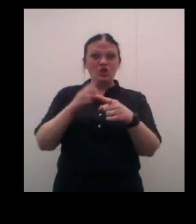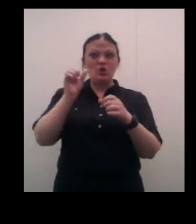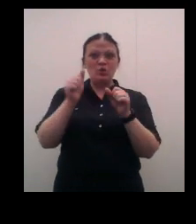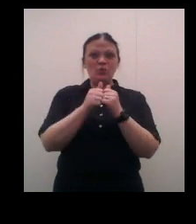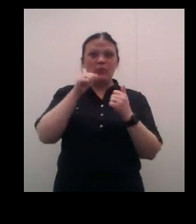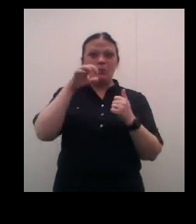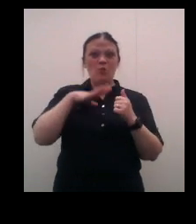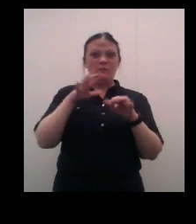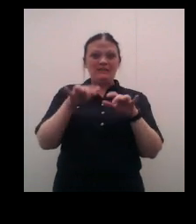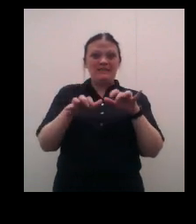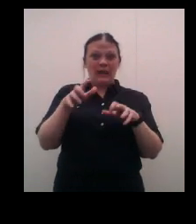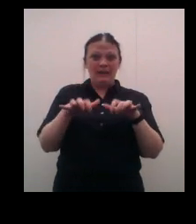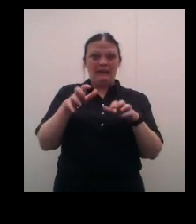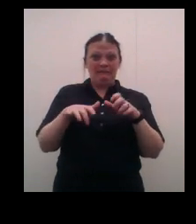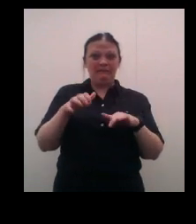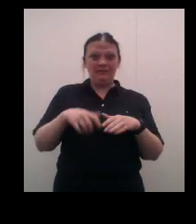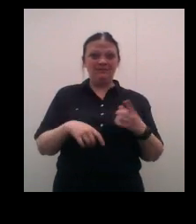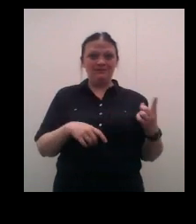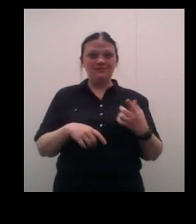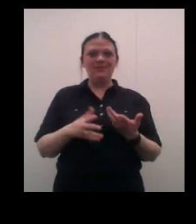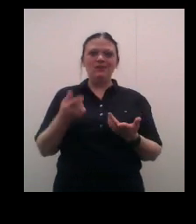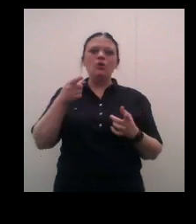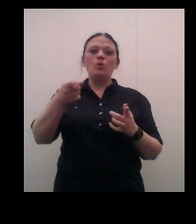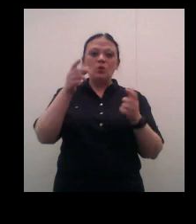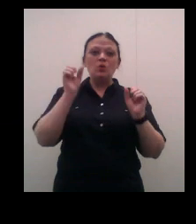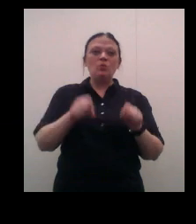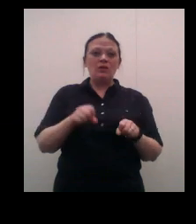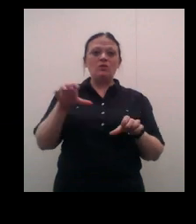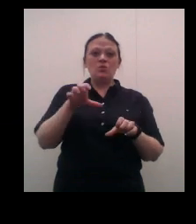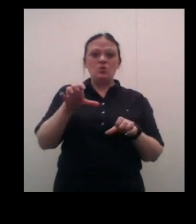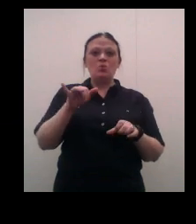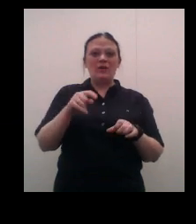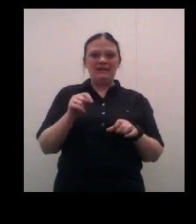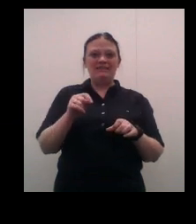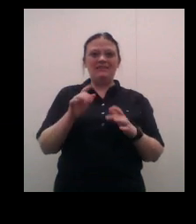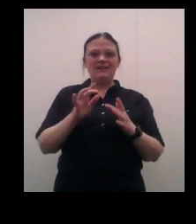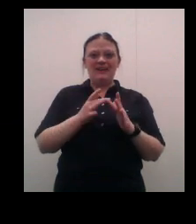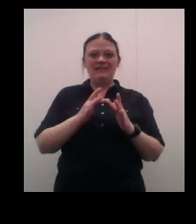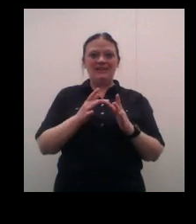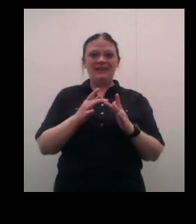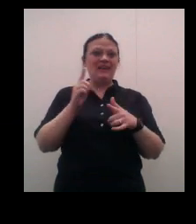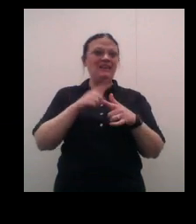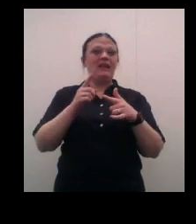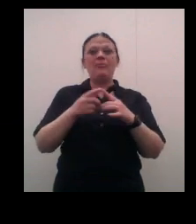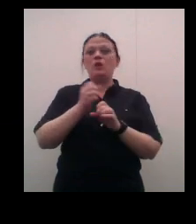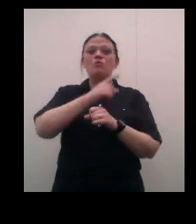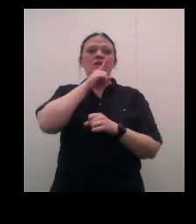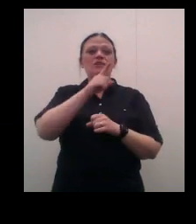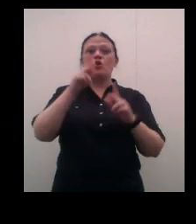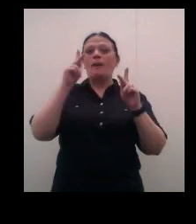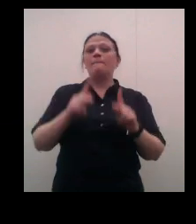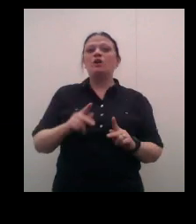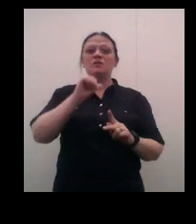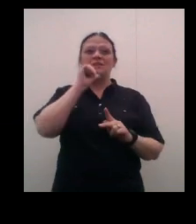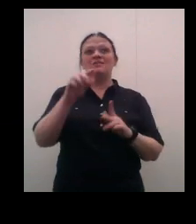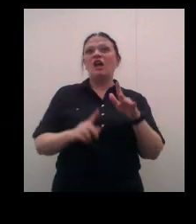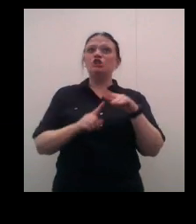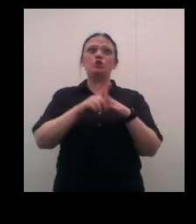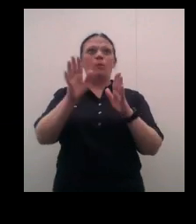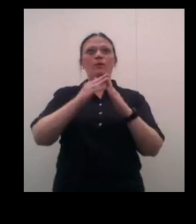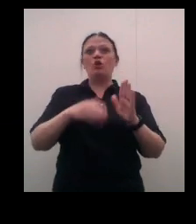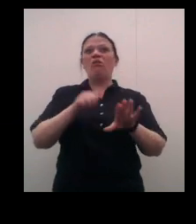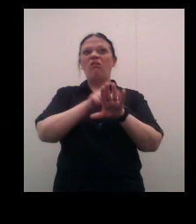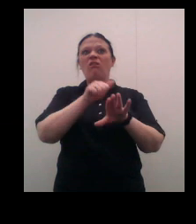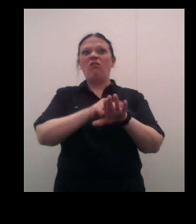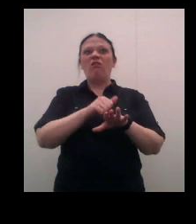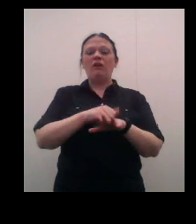computer. You can fill it out online. Doing so will ensure a census taker does not come to your door, which I think a lot of people are worried about.